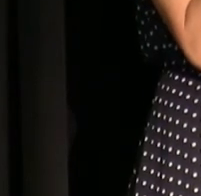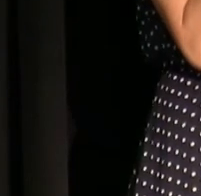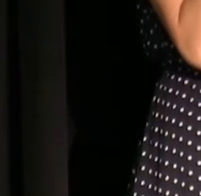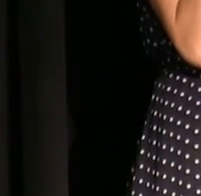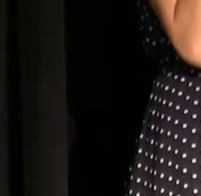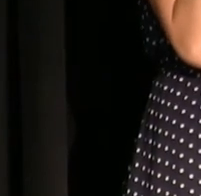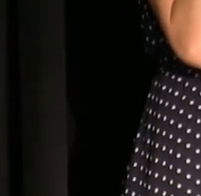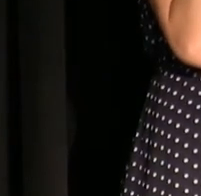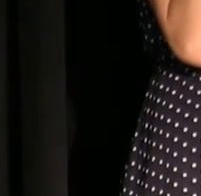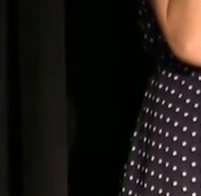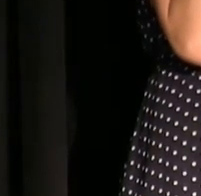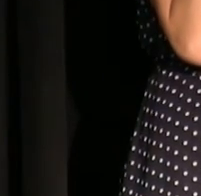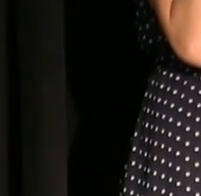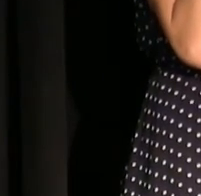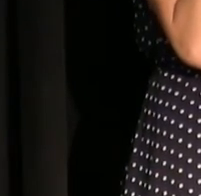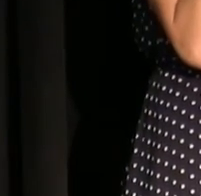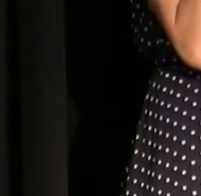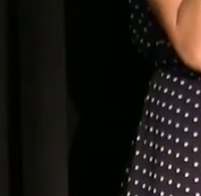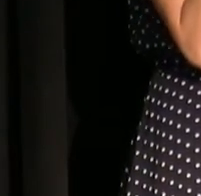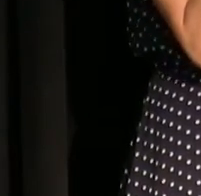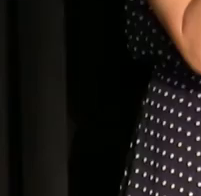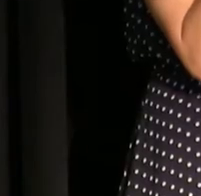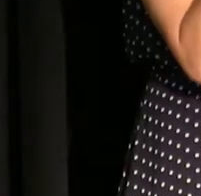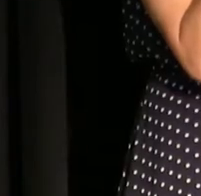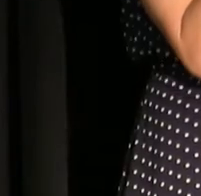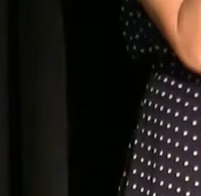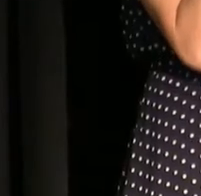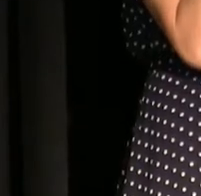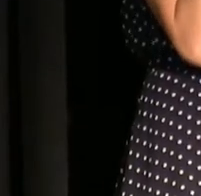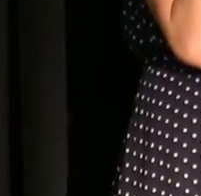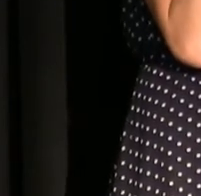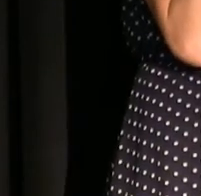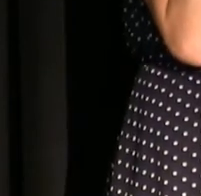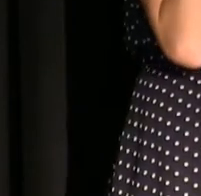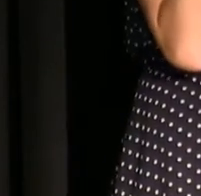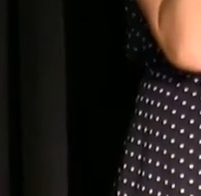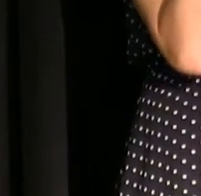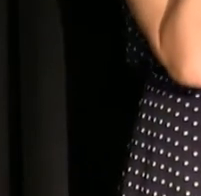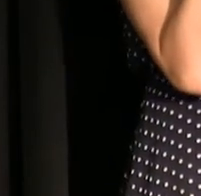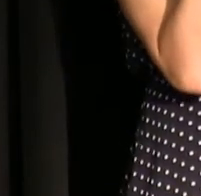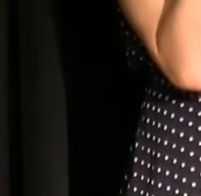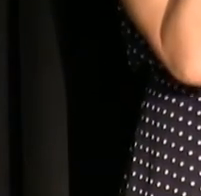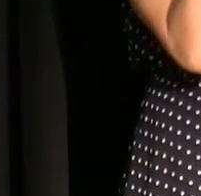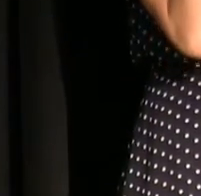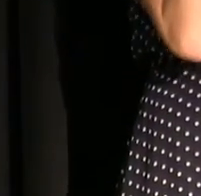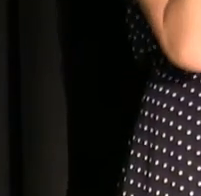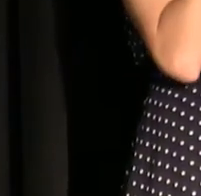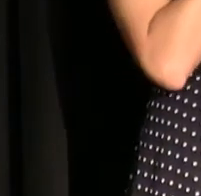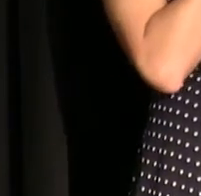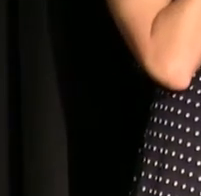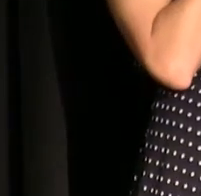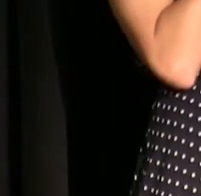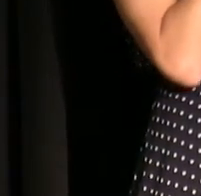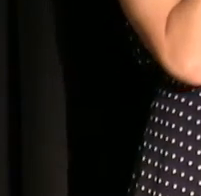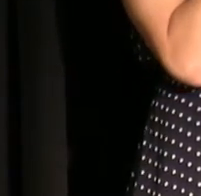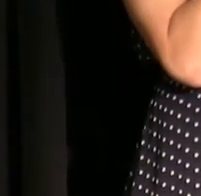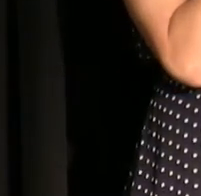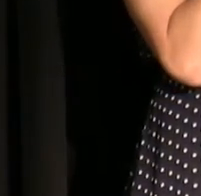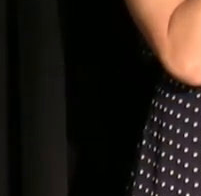to, with a few additions of, you know, Joan Jett, Ray Charles. But most of the songs are